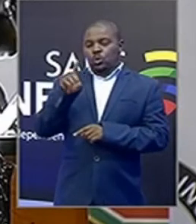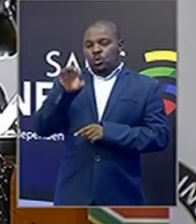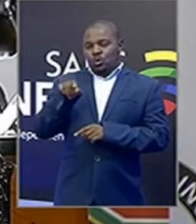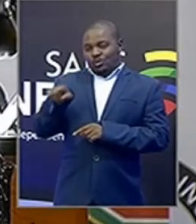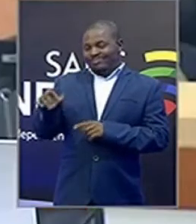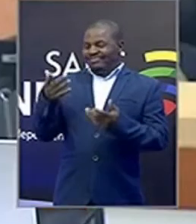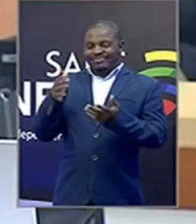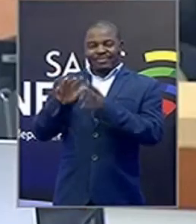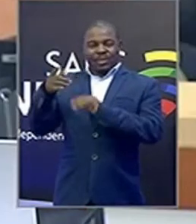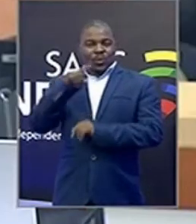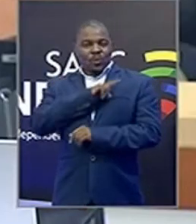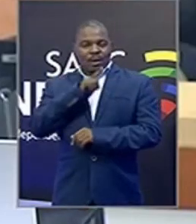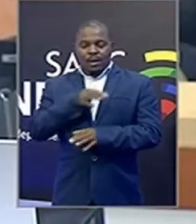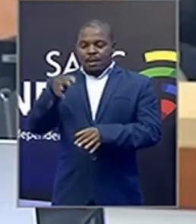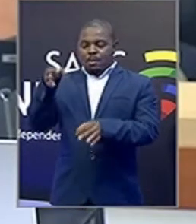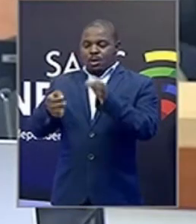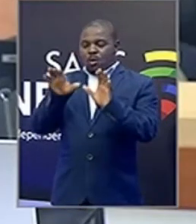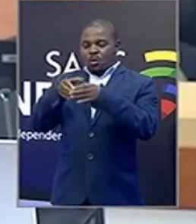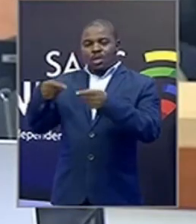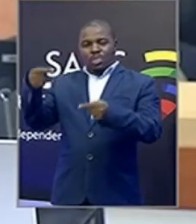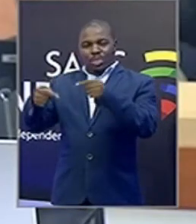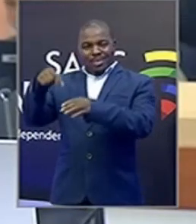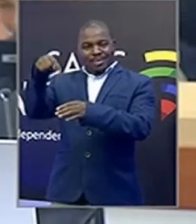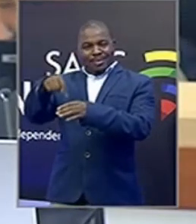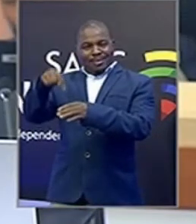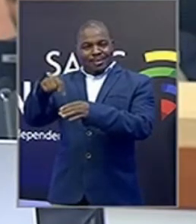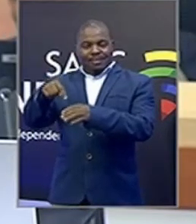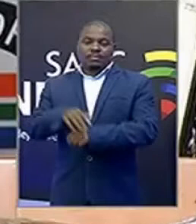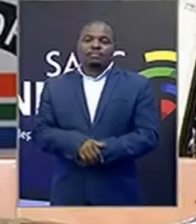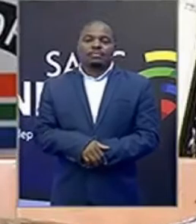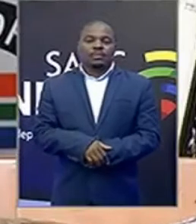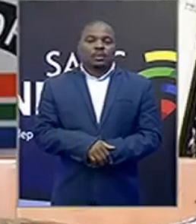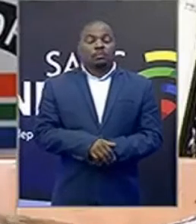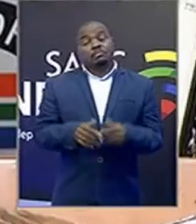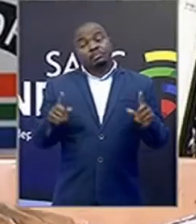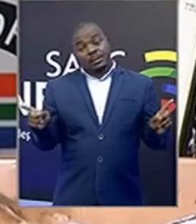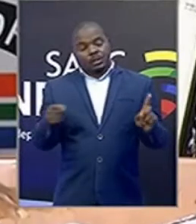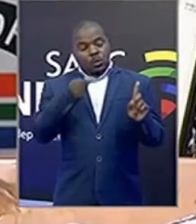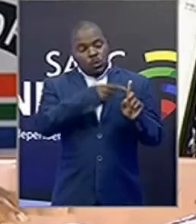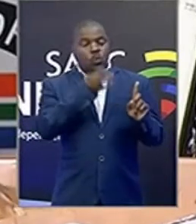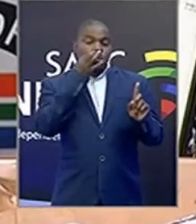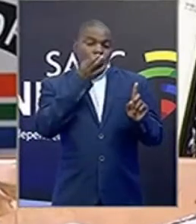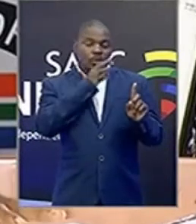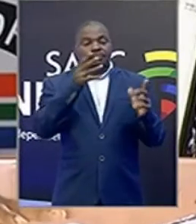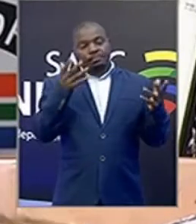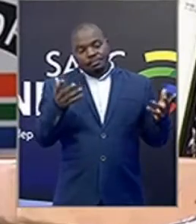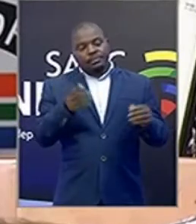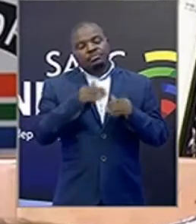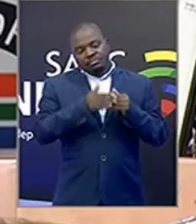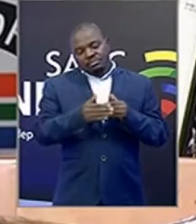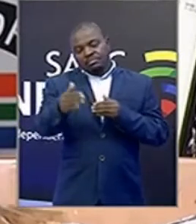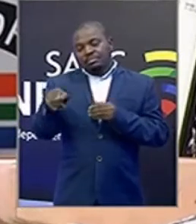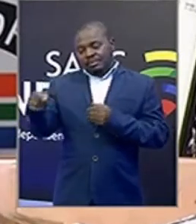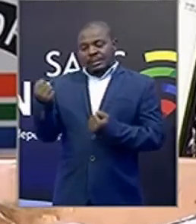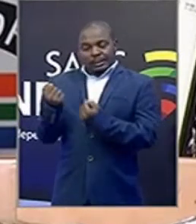dihlopha tše di lwantšhanago tša dipolitiki di tšwela go pele setšhabeng le ga go le bjalo o re ba tla tšwela pele go thekga